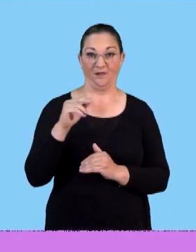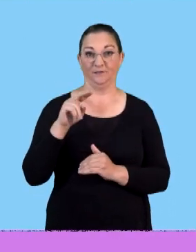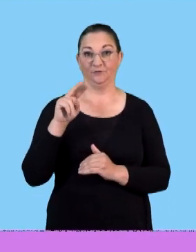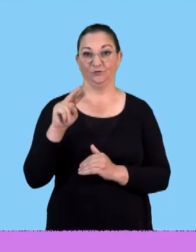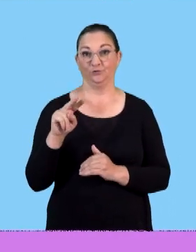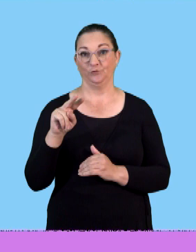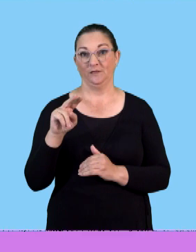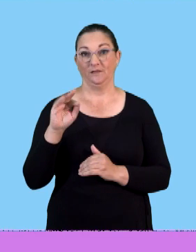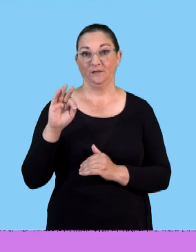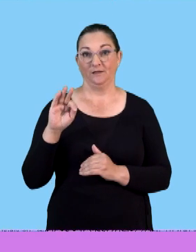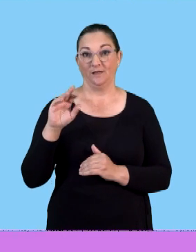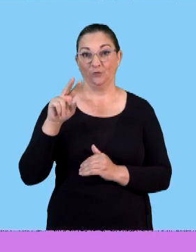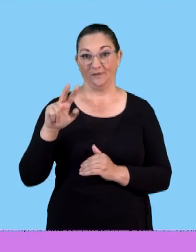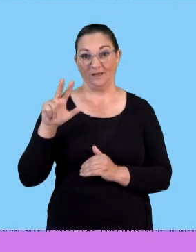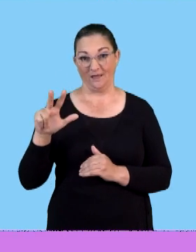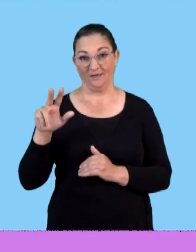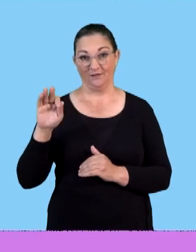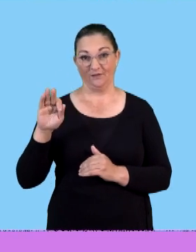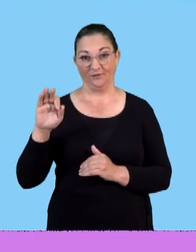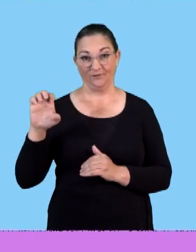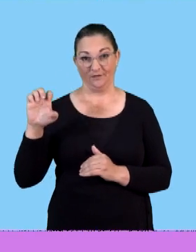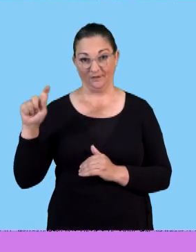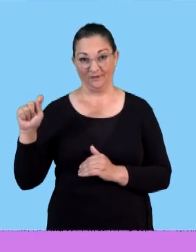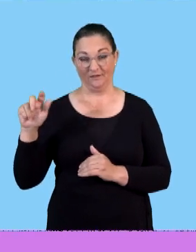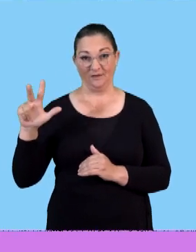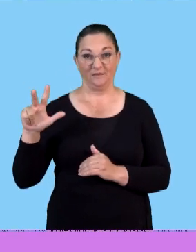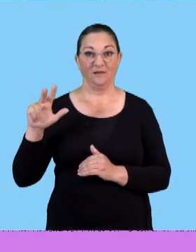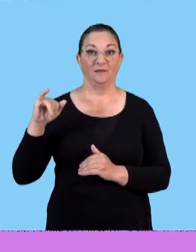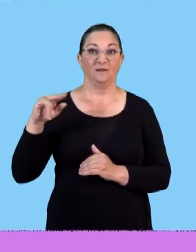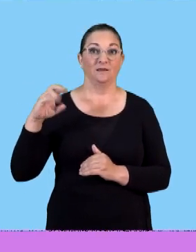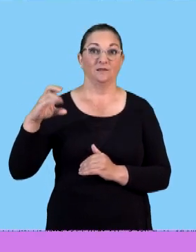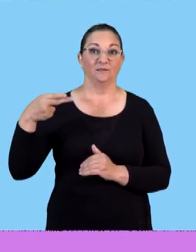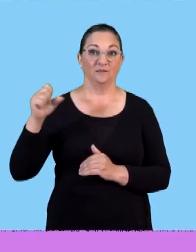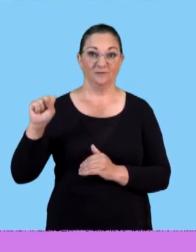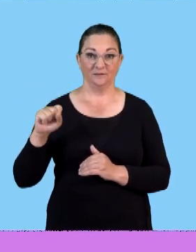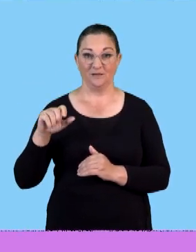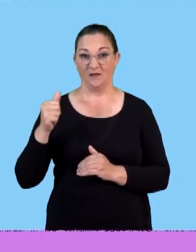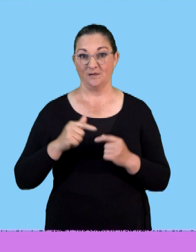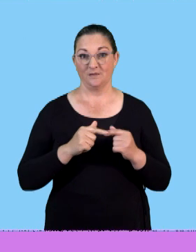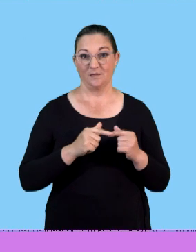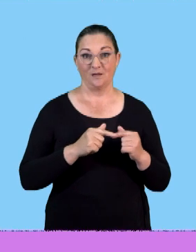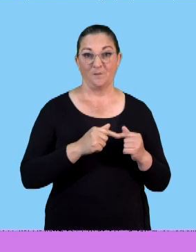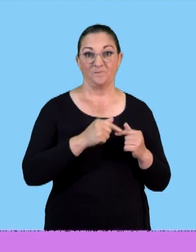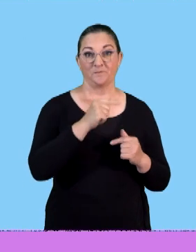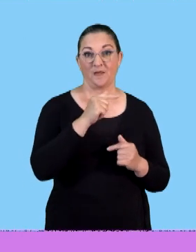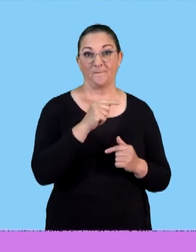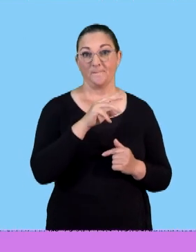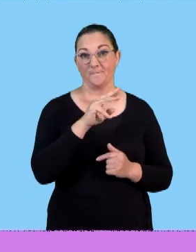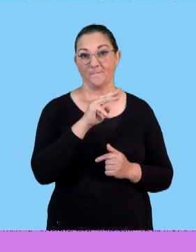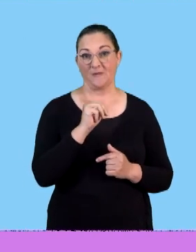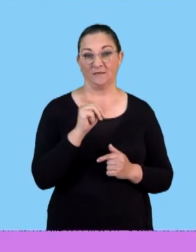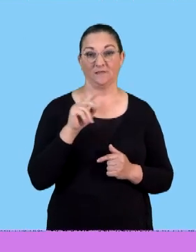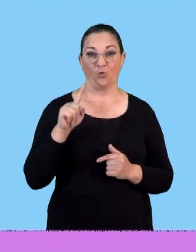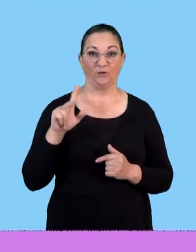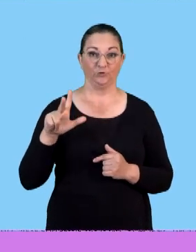inches, diameter of 120 inches. But then also here, I gave you some conversion factors here, right?